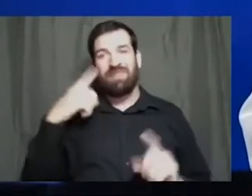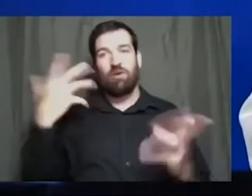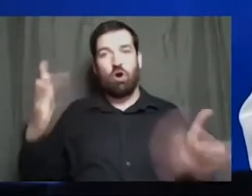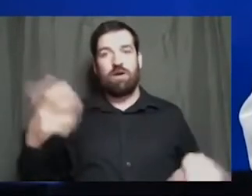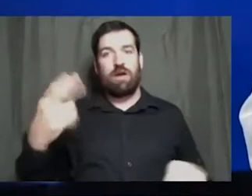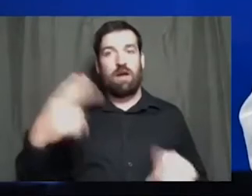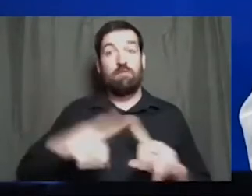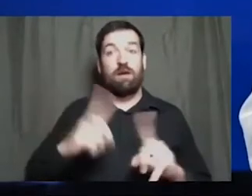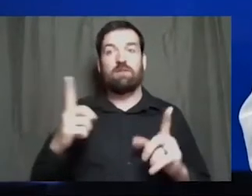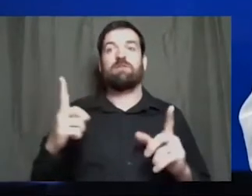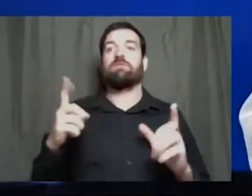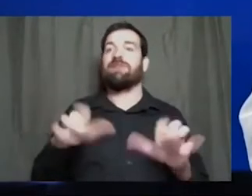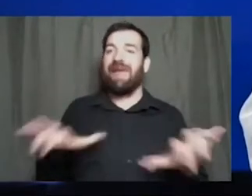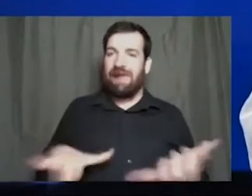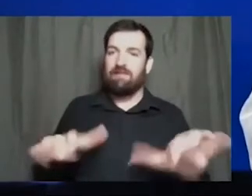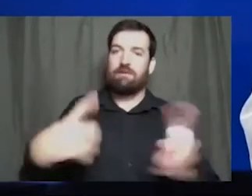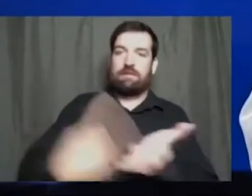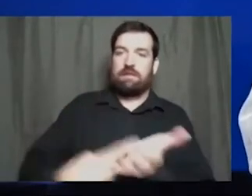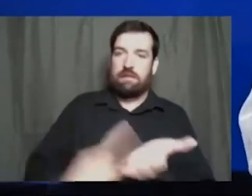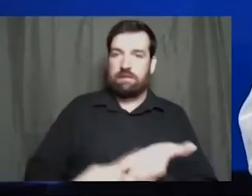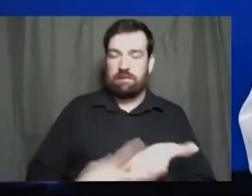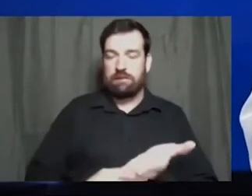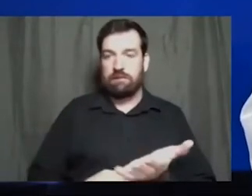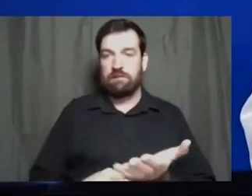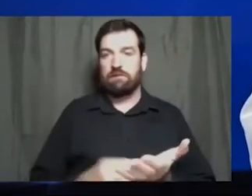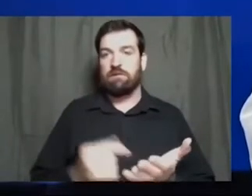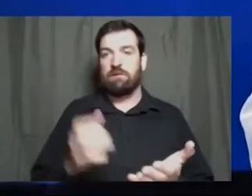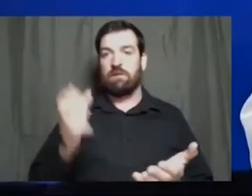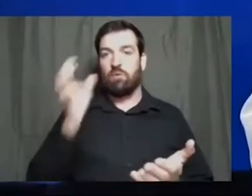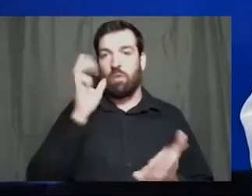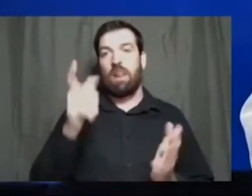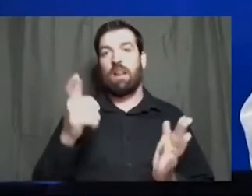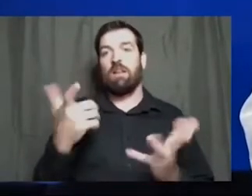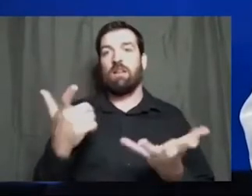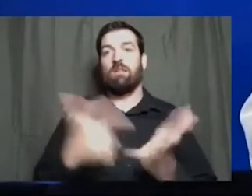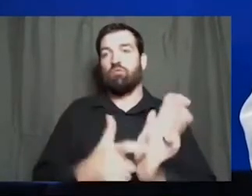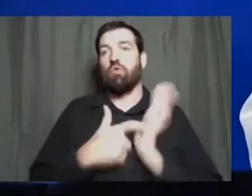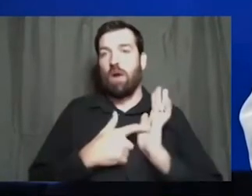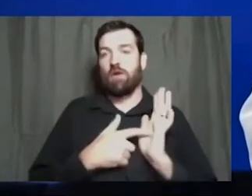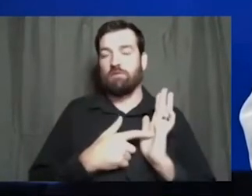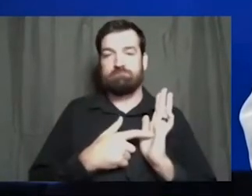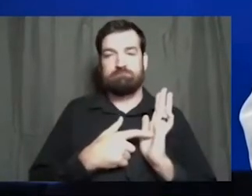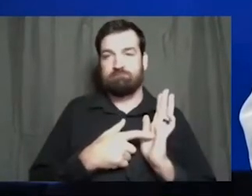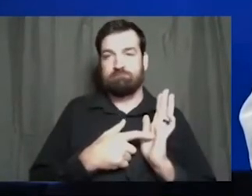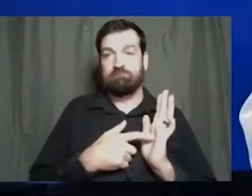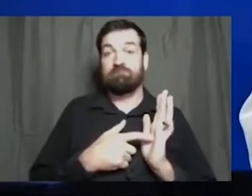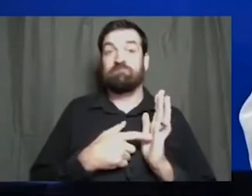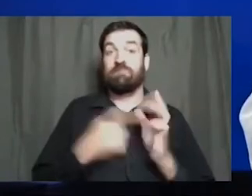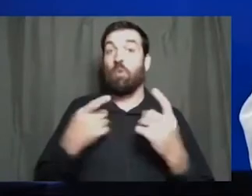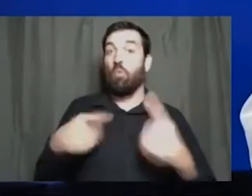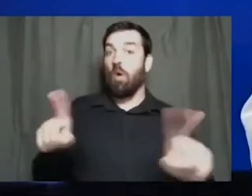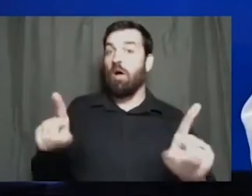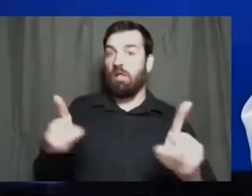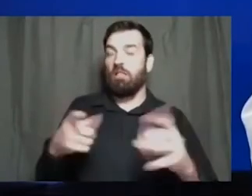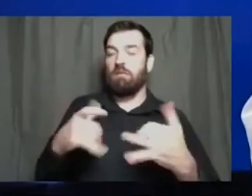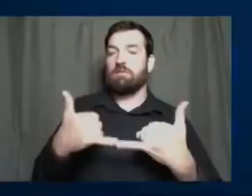discussing whether or not we're going to jump to mandatory vaccination even while we're still under an early use authorization.